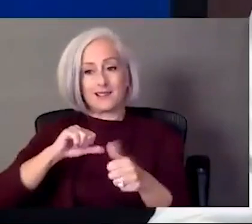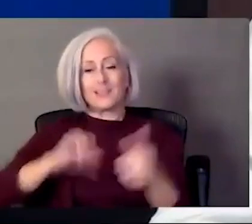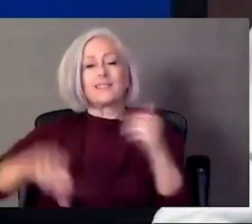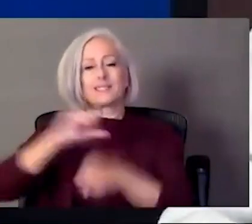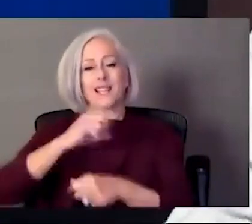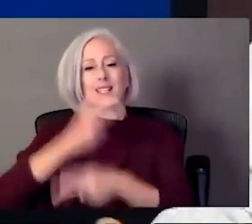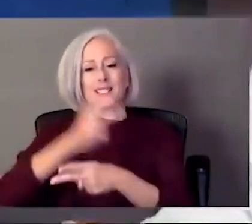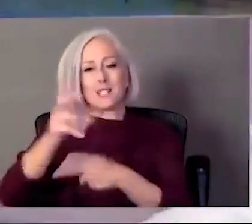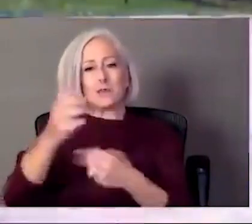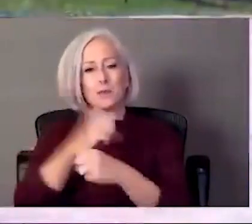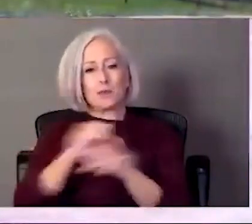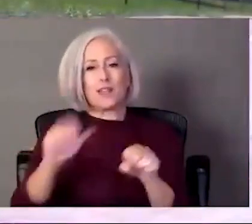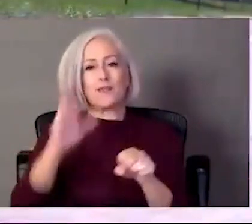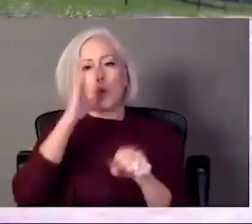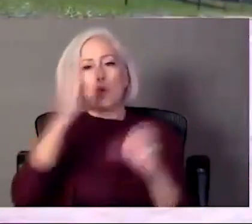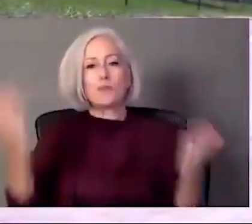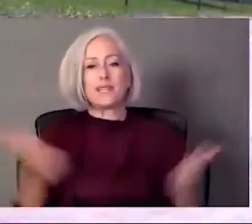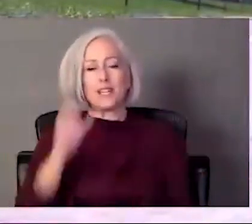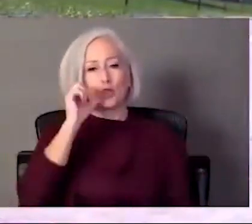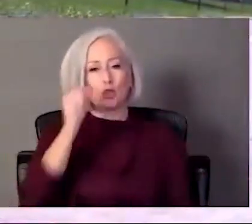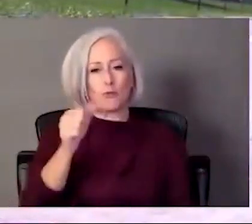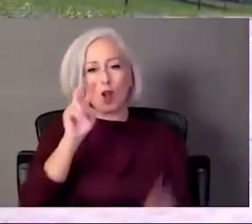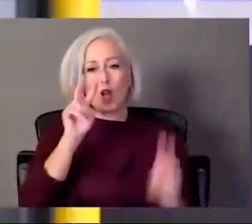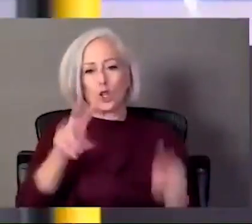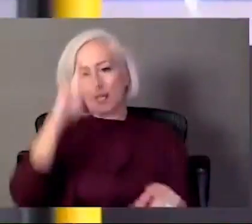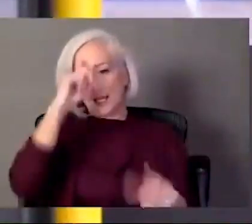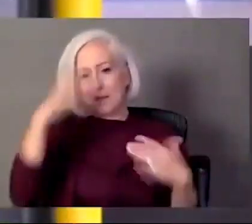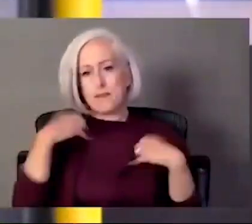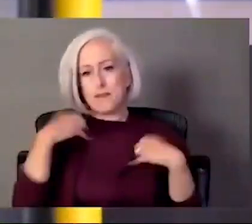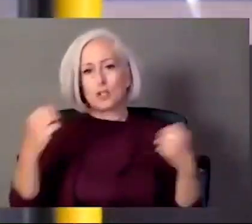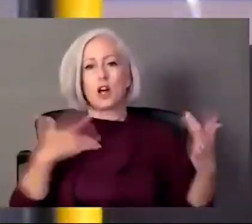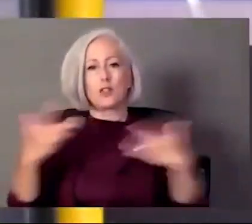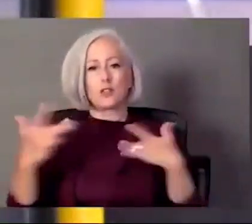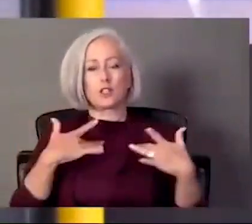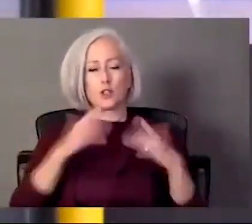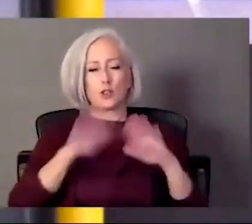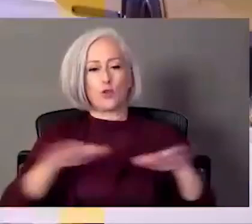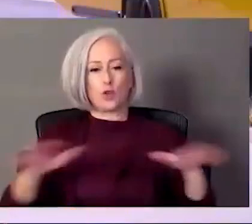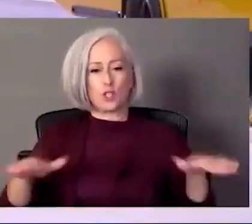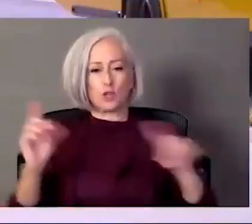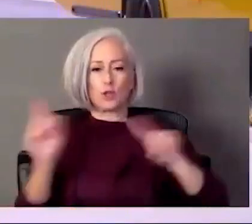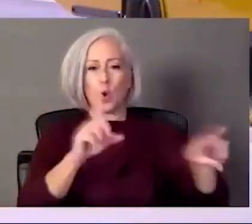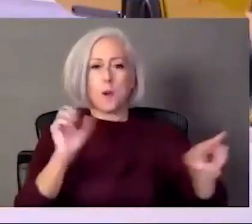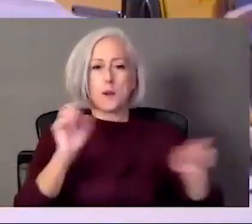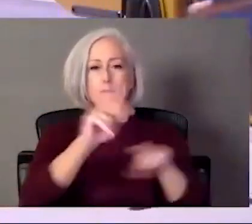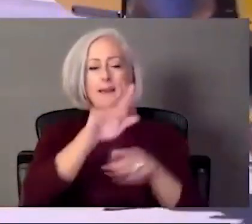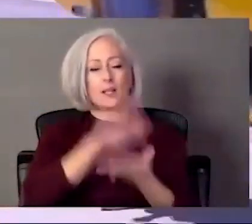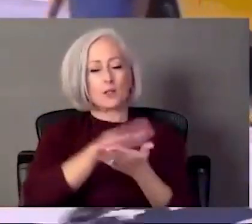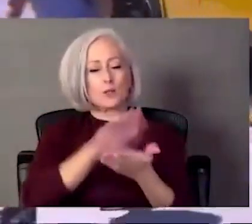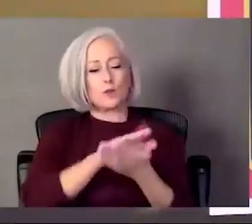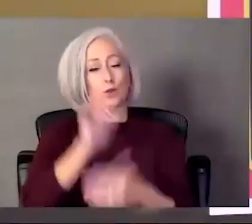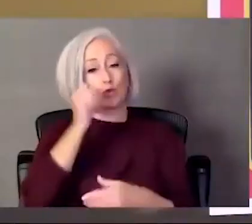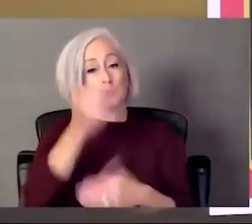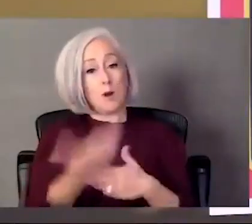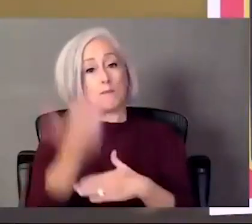us. We're going to be looking at mental health concerns as children head back to school. Tomorrow morning, 8 a.m. We'll see you then.